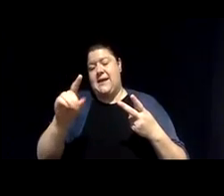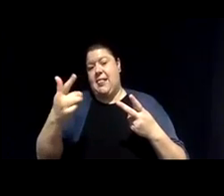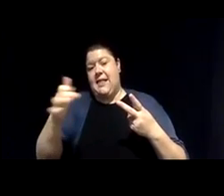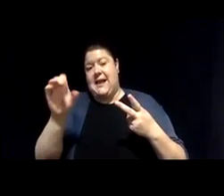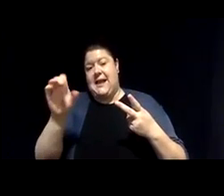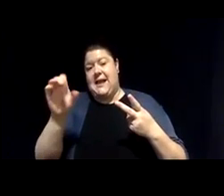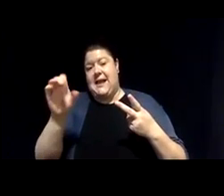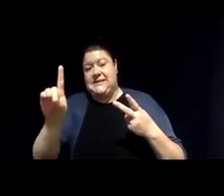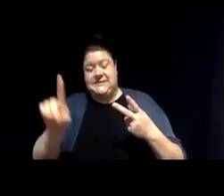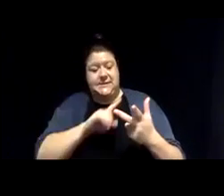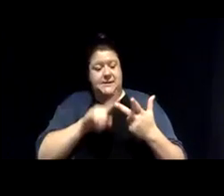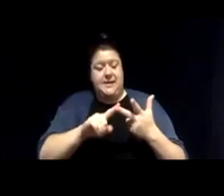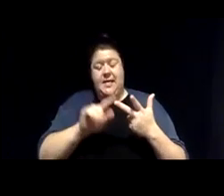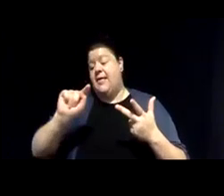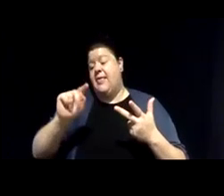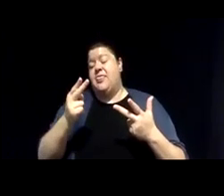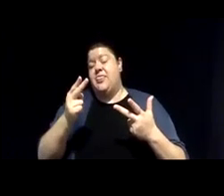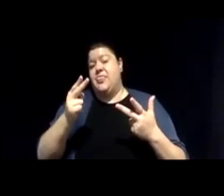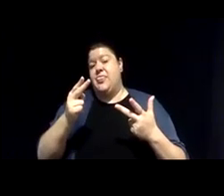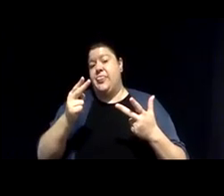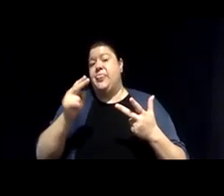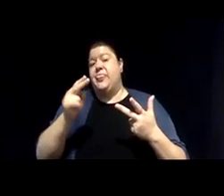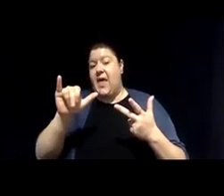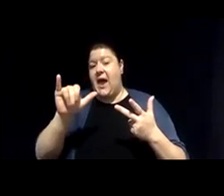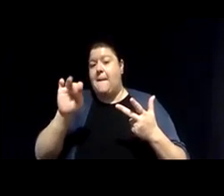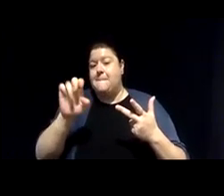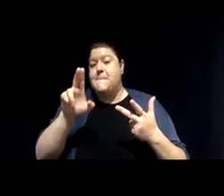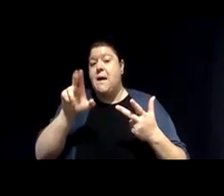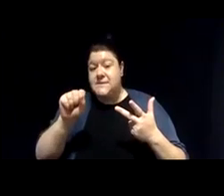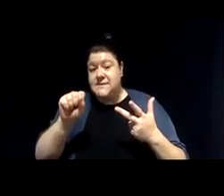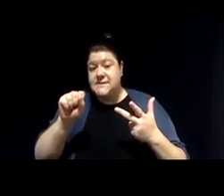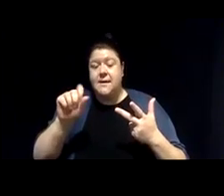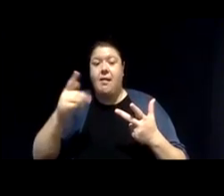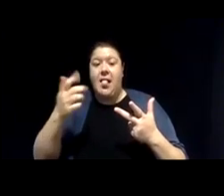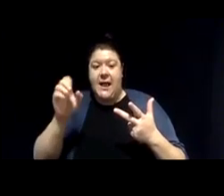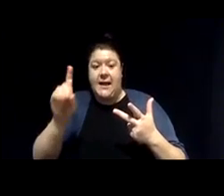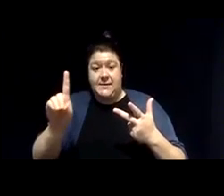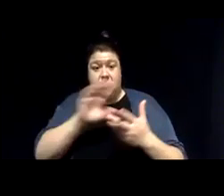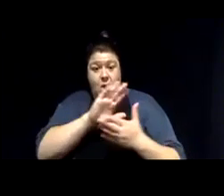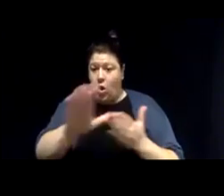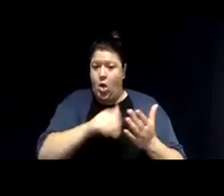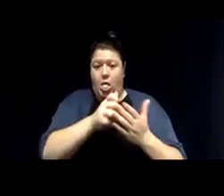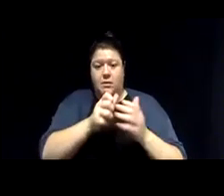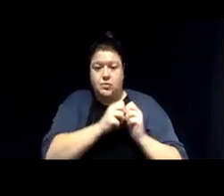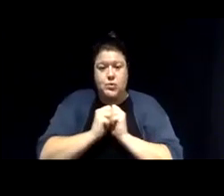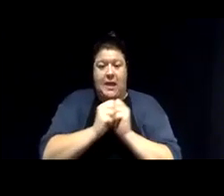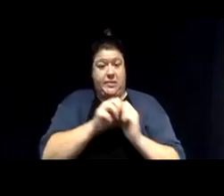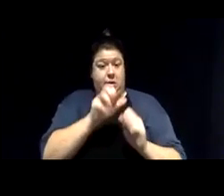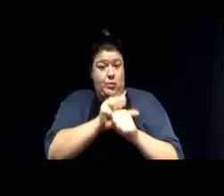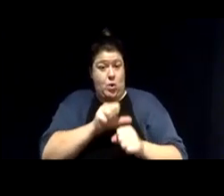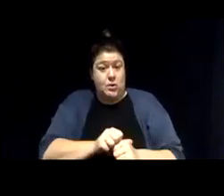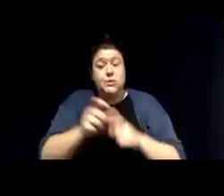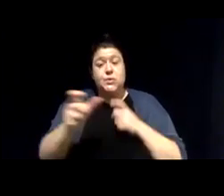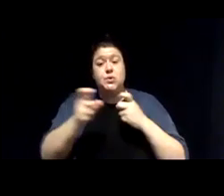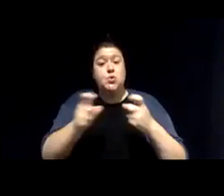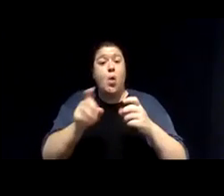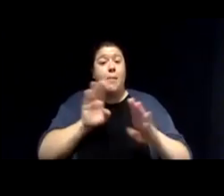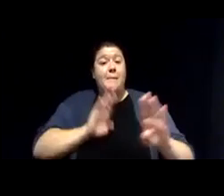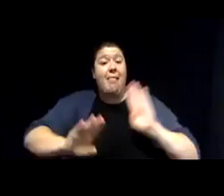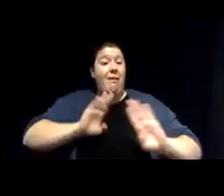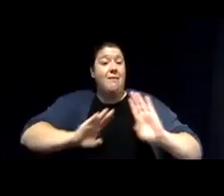all are working together to control your biological function.